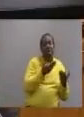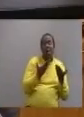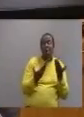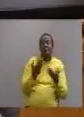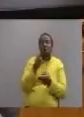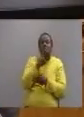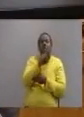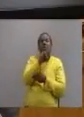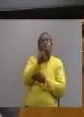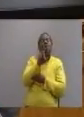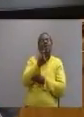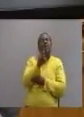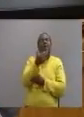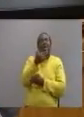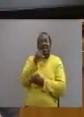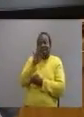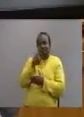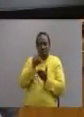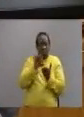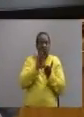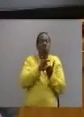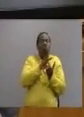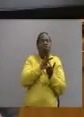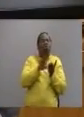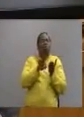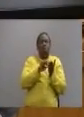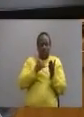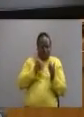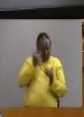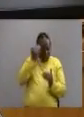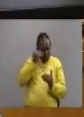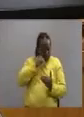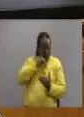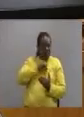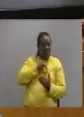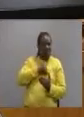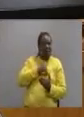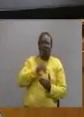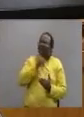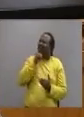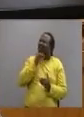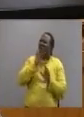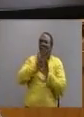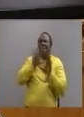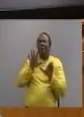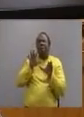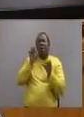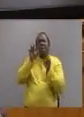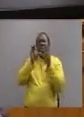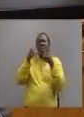your conscience, what will you do about it? Party lines, party